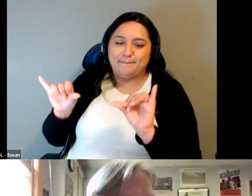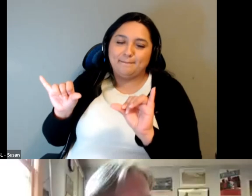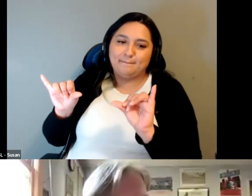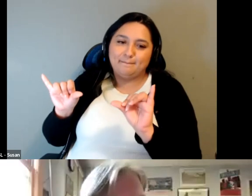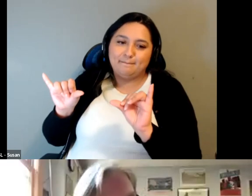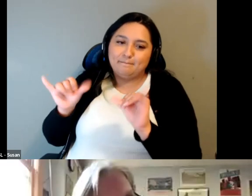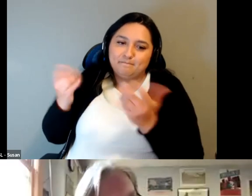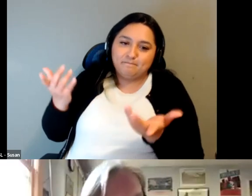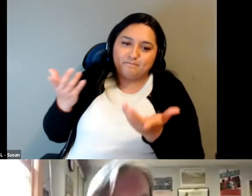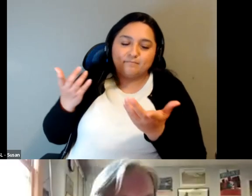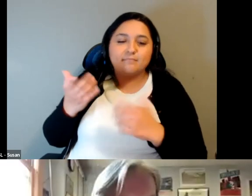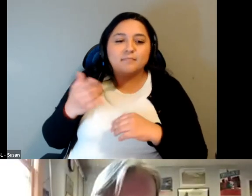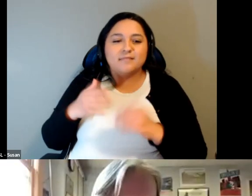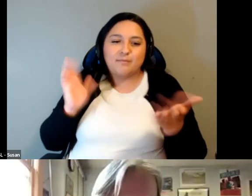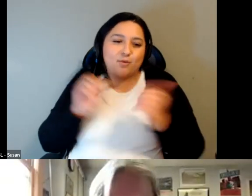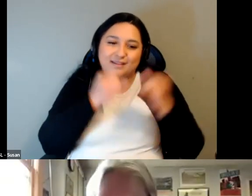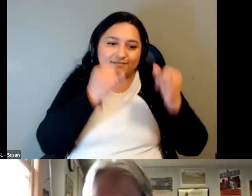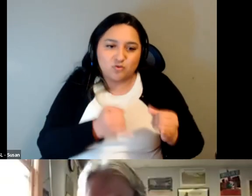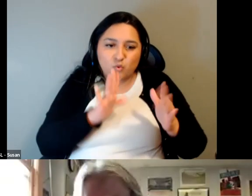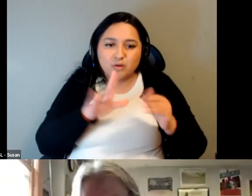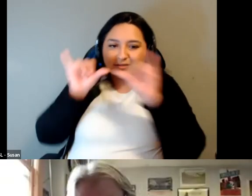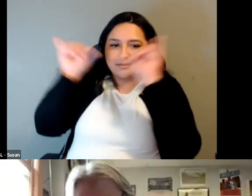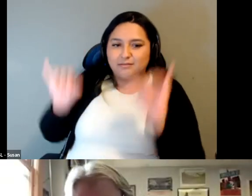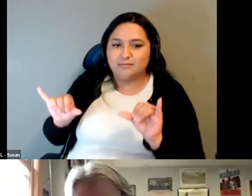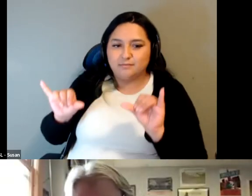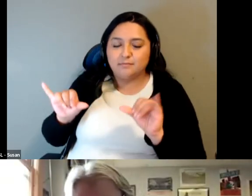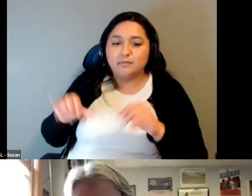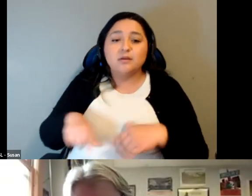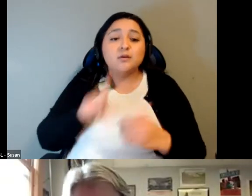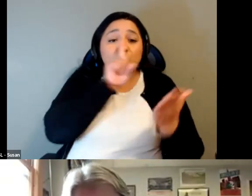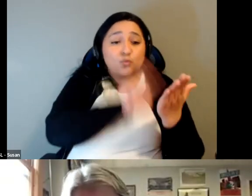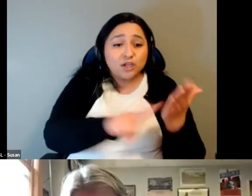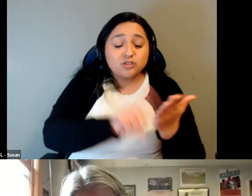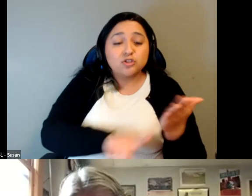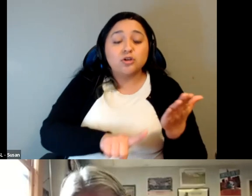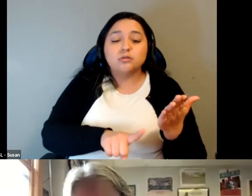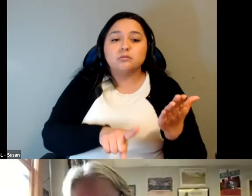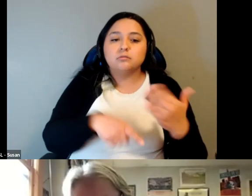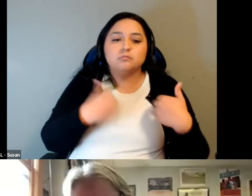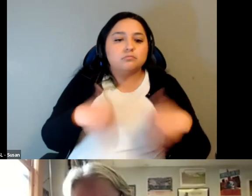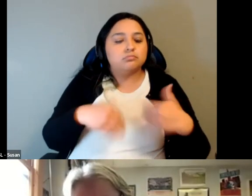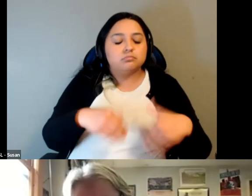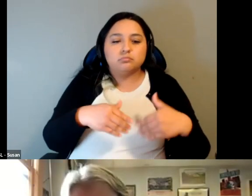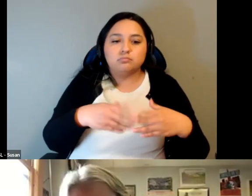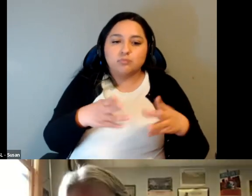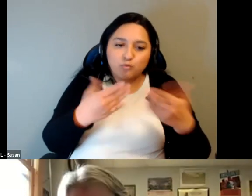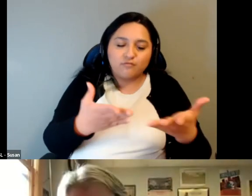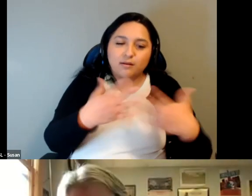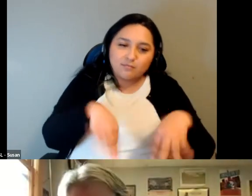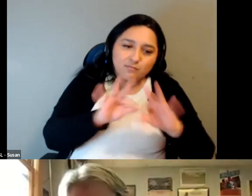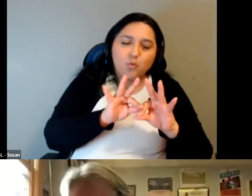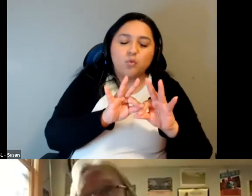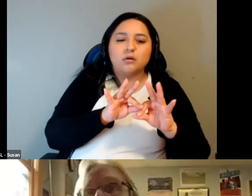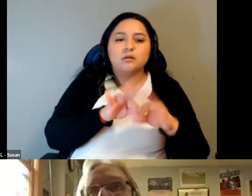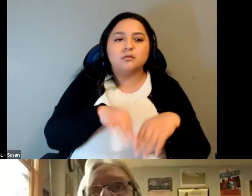And so I just think that it's important to realize that while, you know, research can provide really important insights into what works at the individual level,